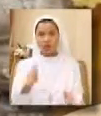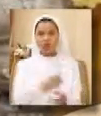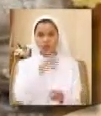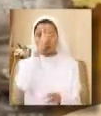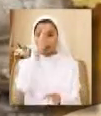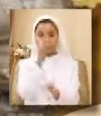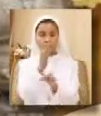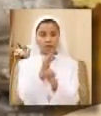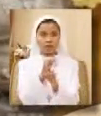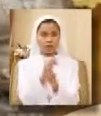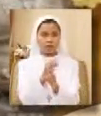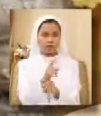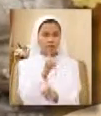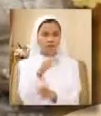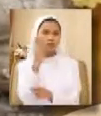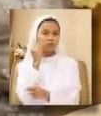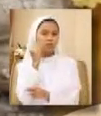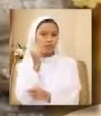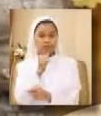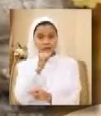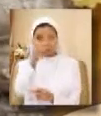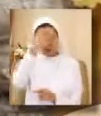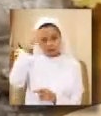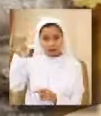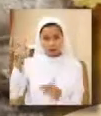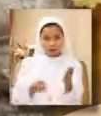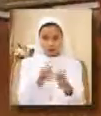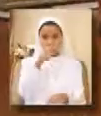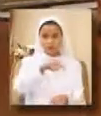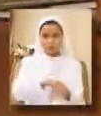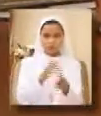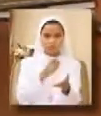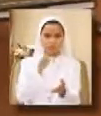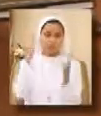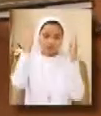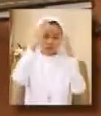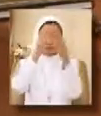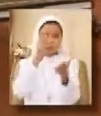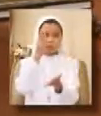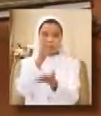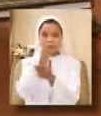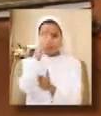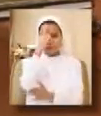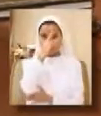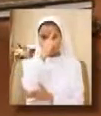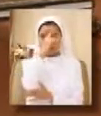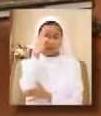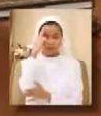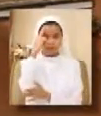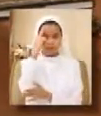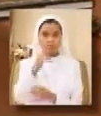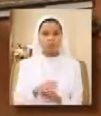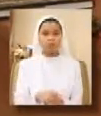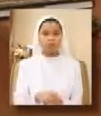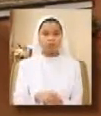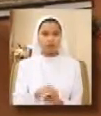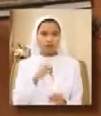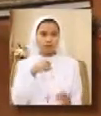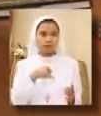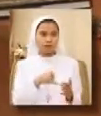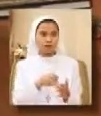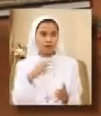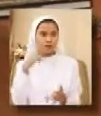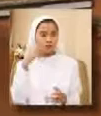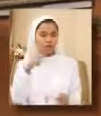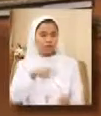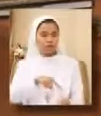pumunta sa Rome, that was in 1970, as I said. It was also the time na ginawang Doctor of the Church si Santa